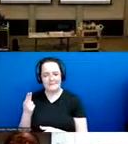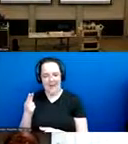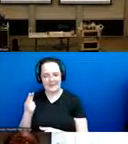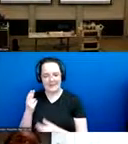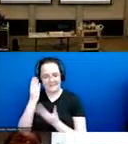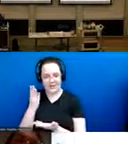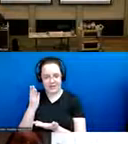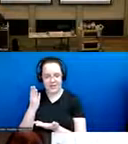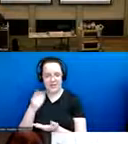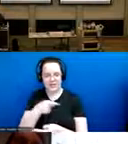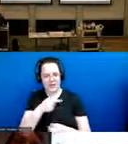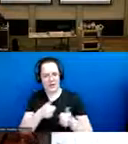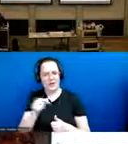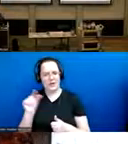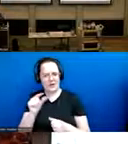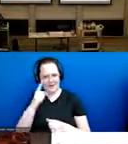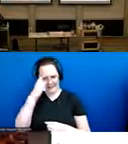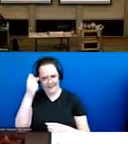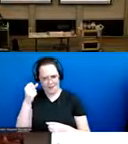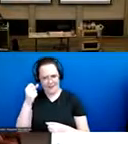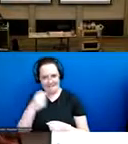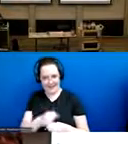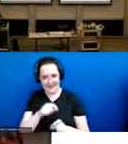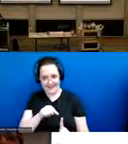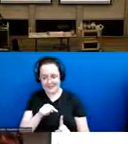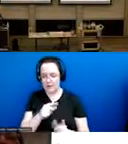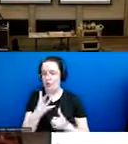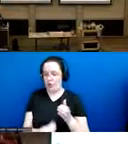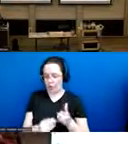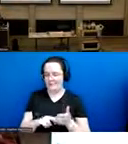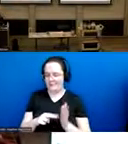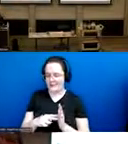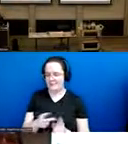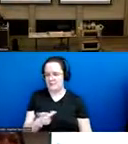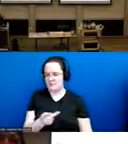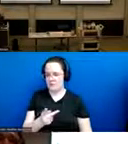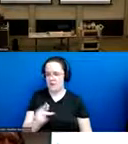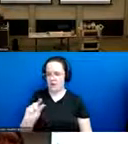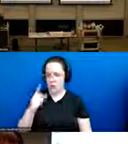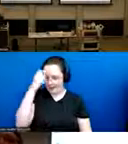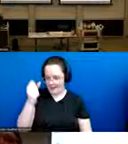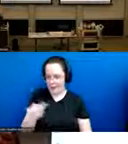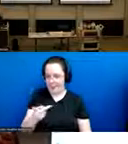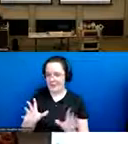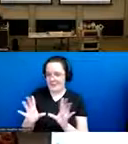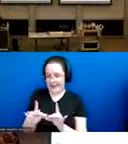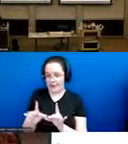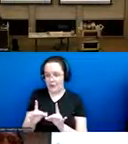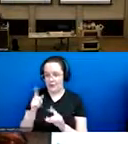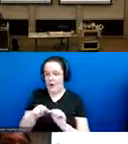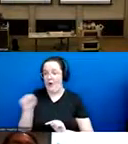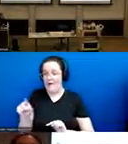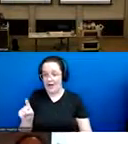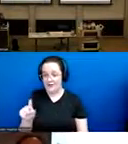quantum memory it was generated in, therefore entangling the quantum memories over 158 kilometers in what